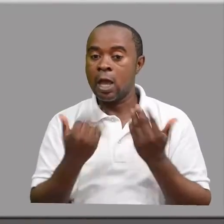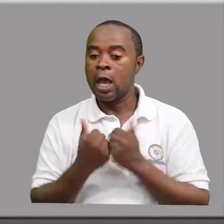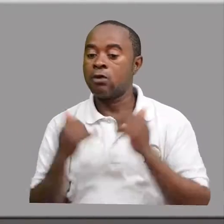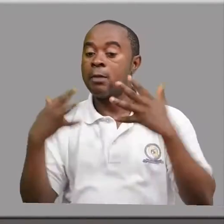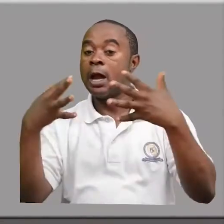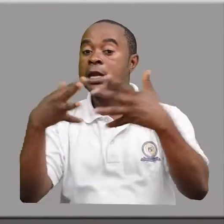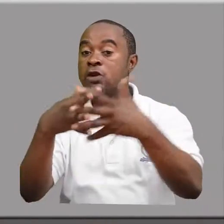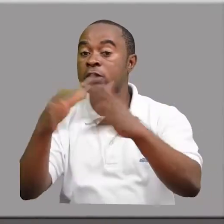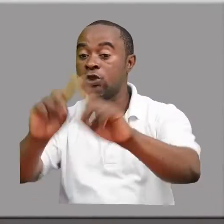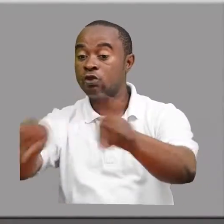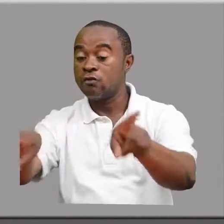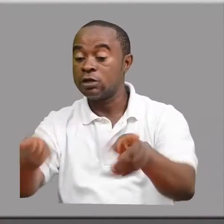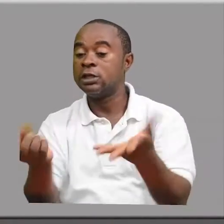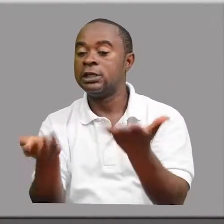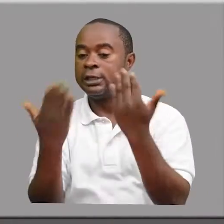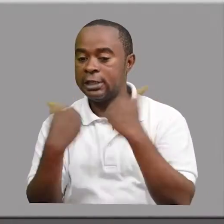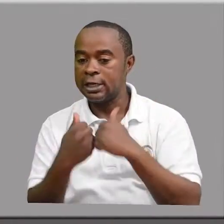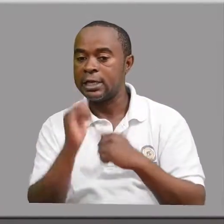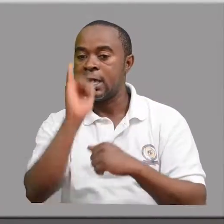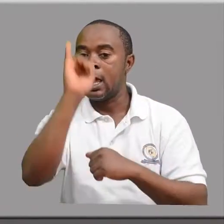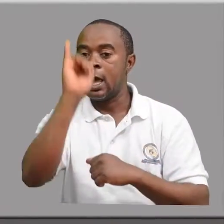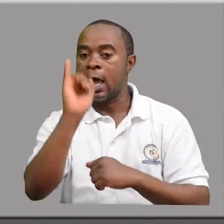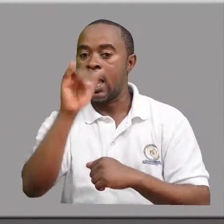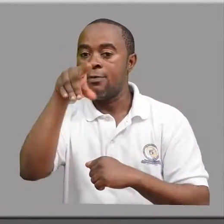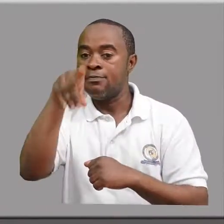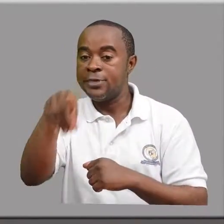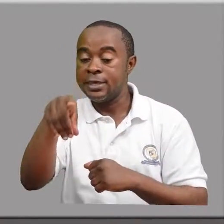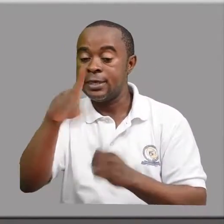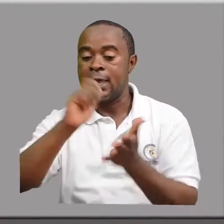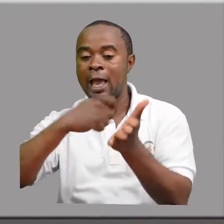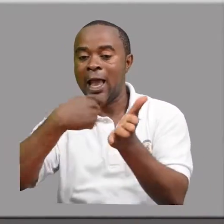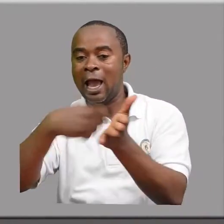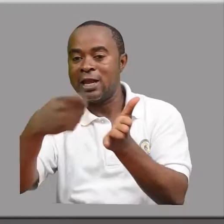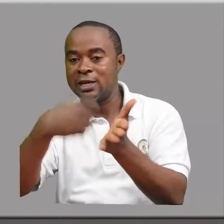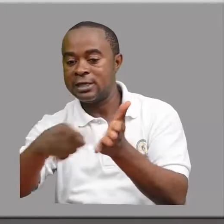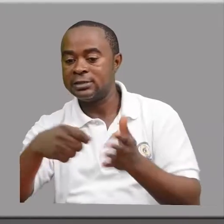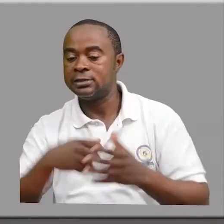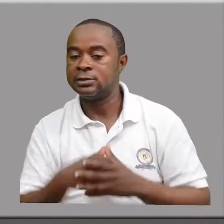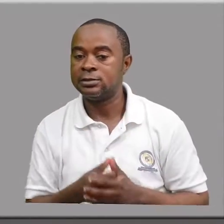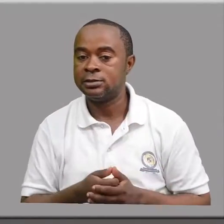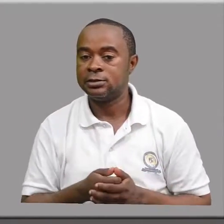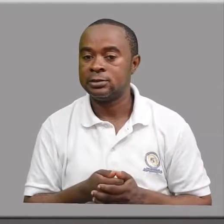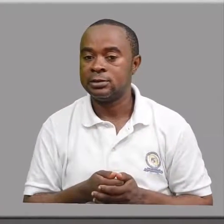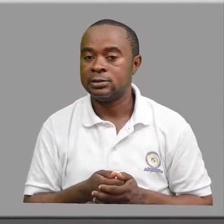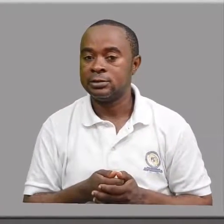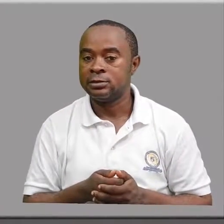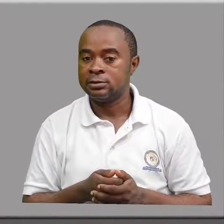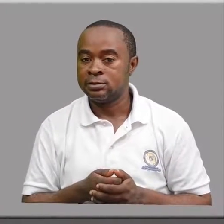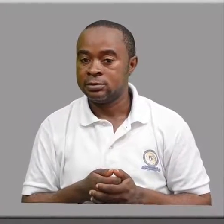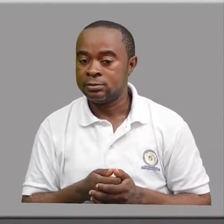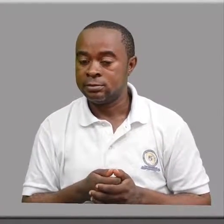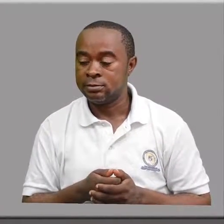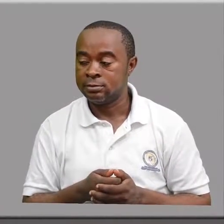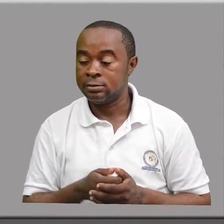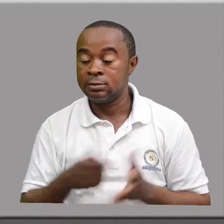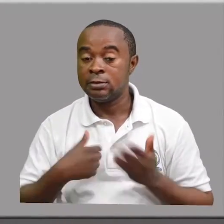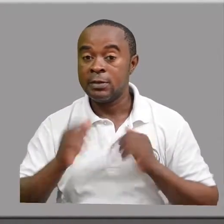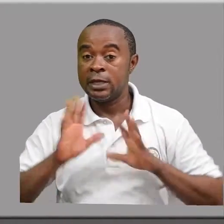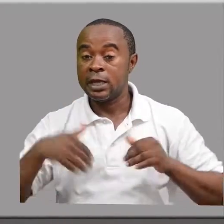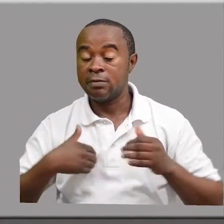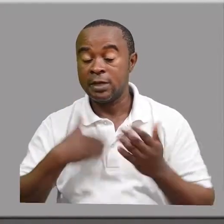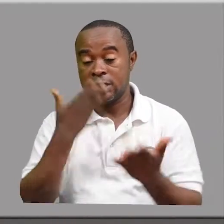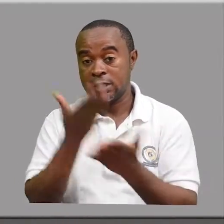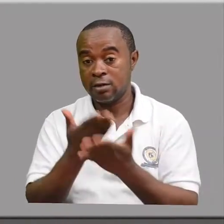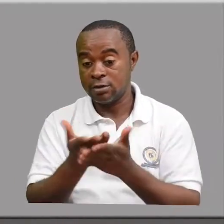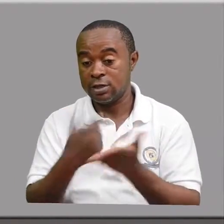needs IP addressing. As we have introduced in previous lectures,